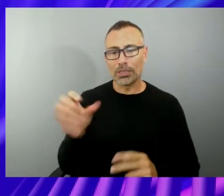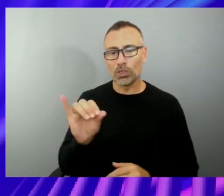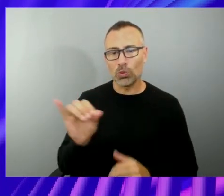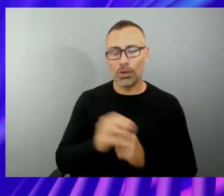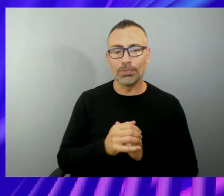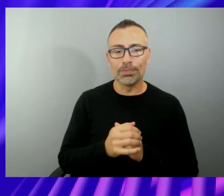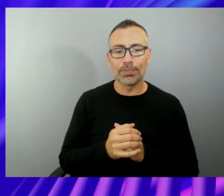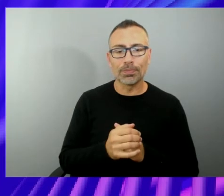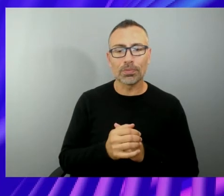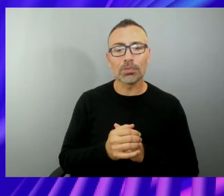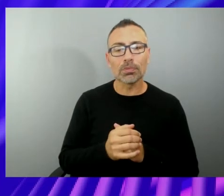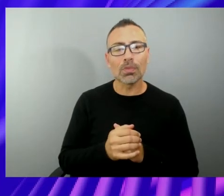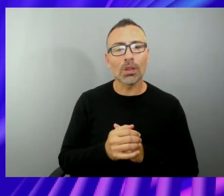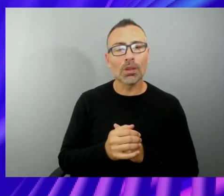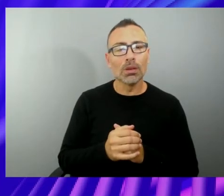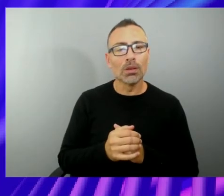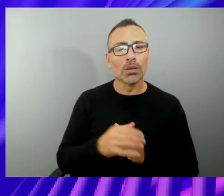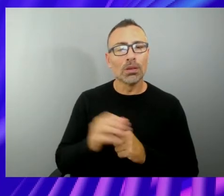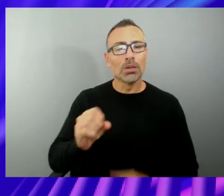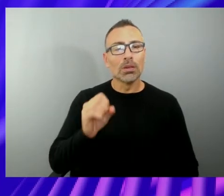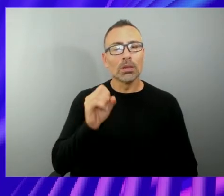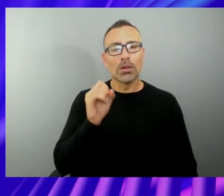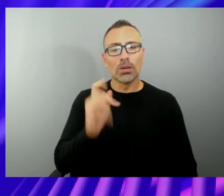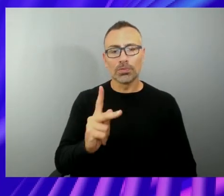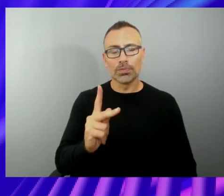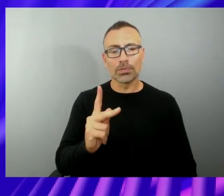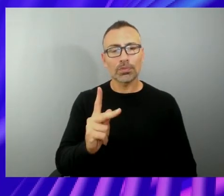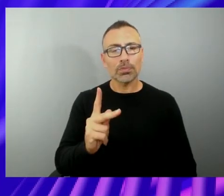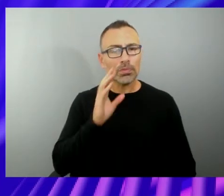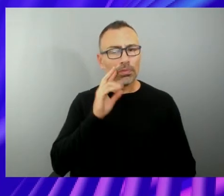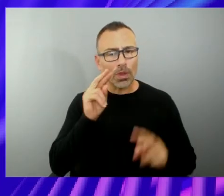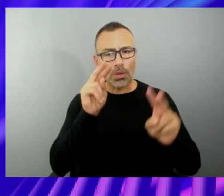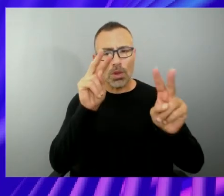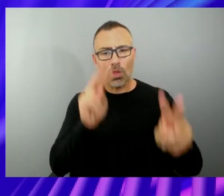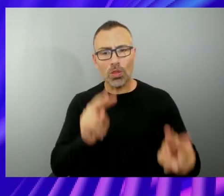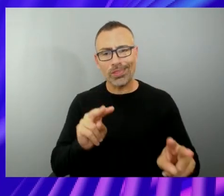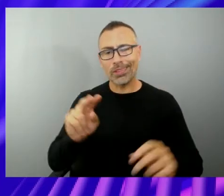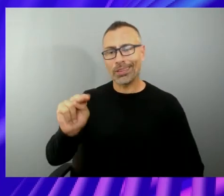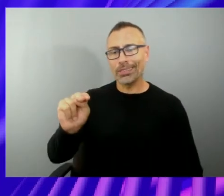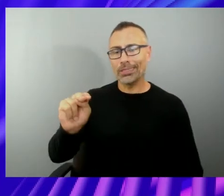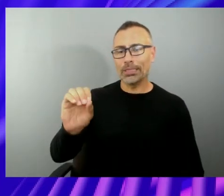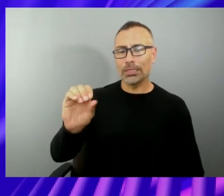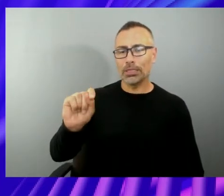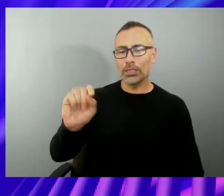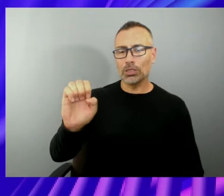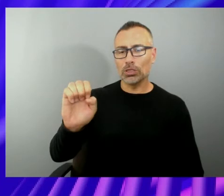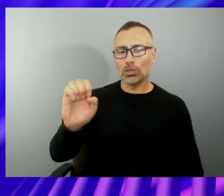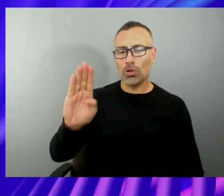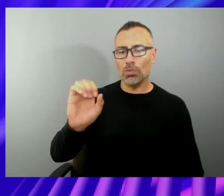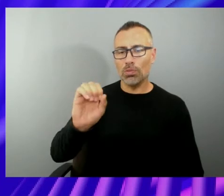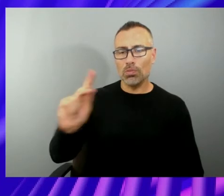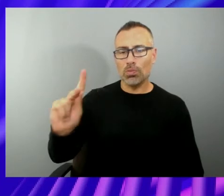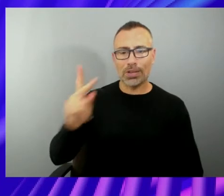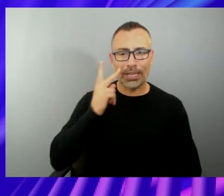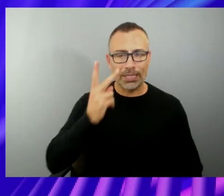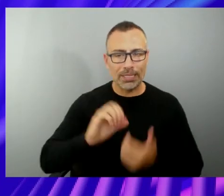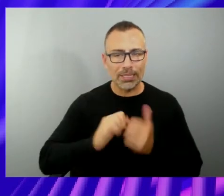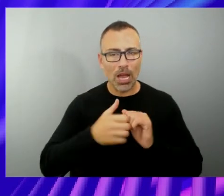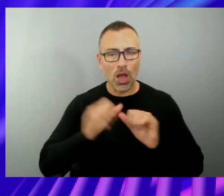Okay, so I'll go through the notebook and we can see how we can, enable these